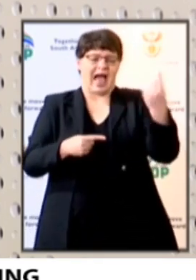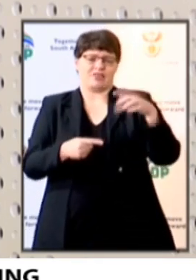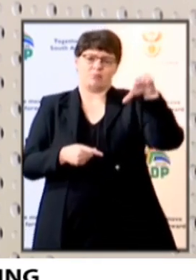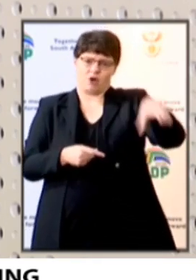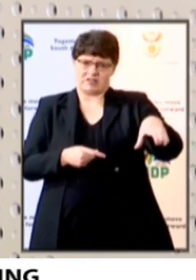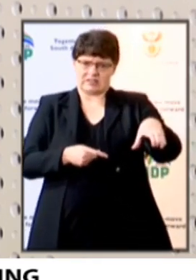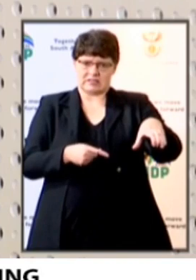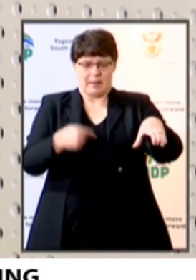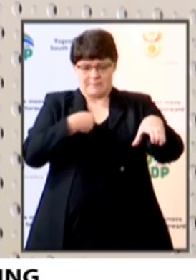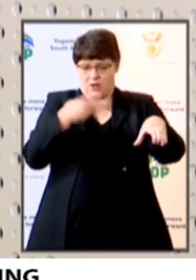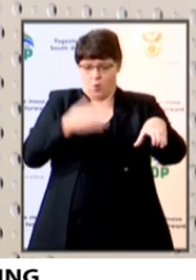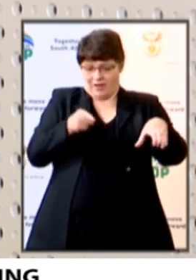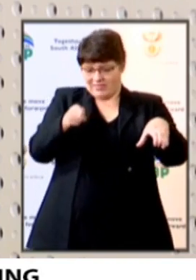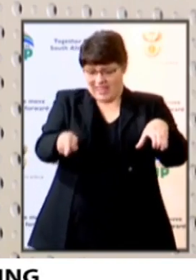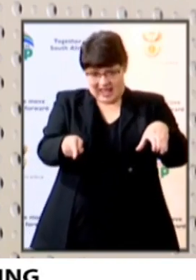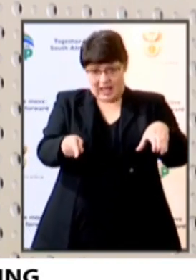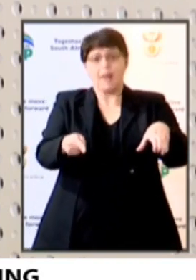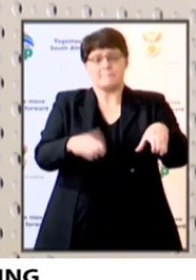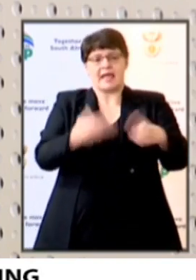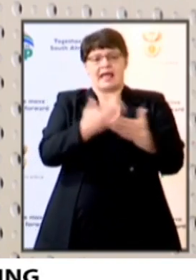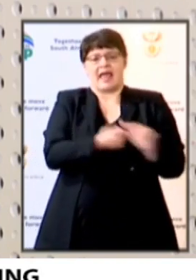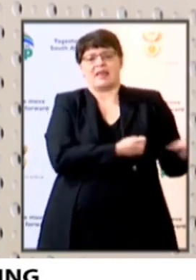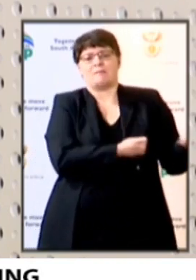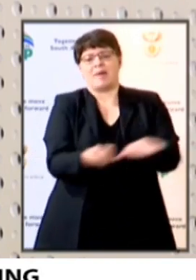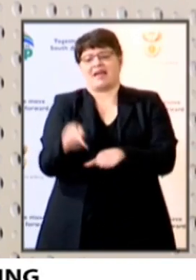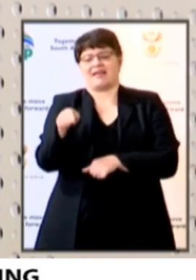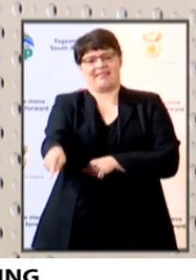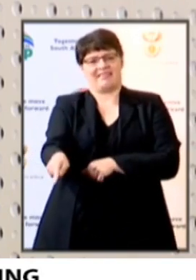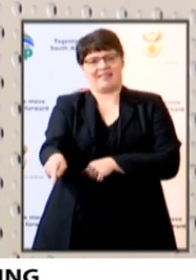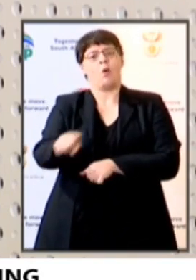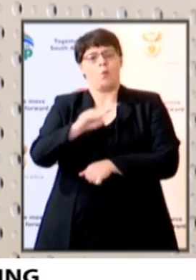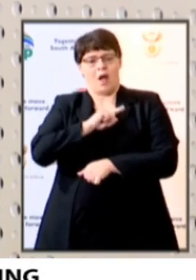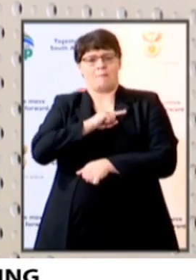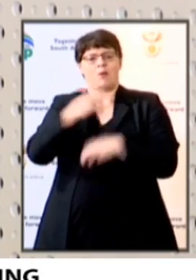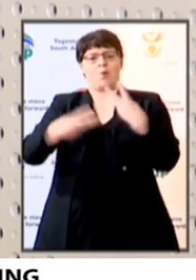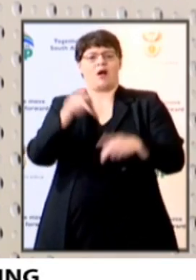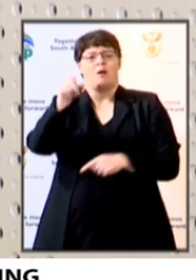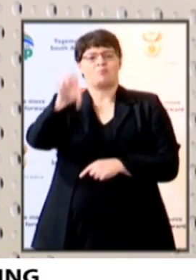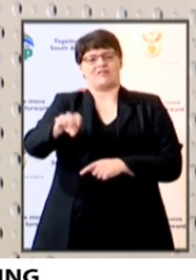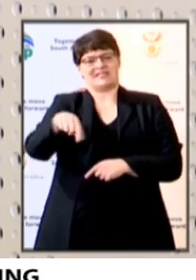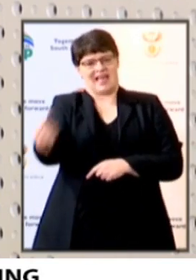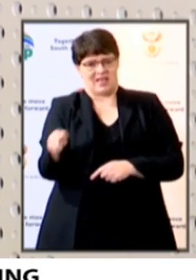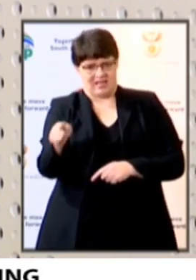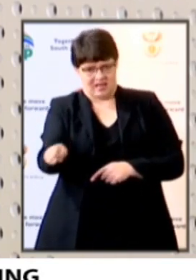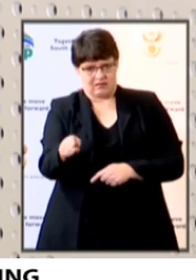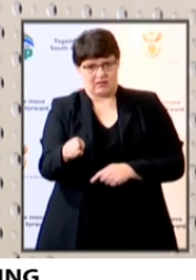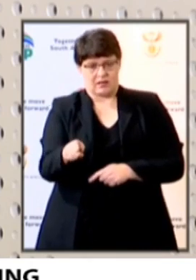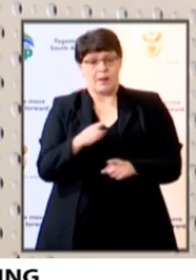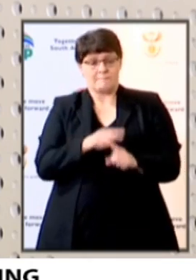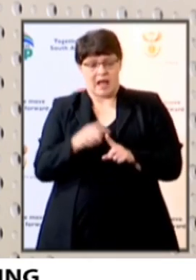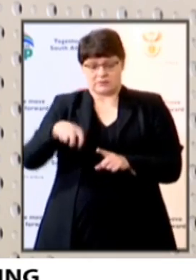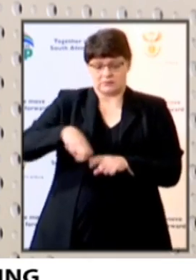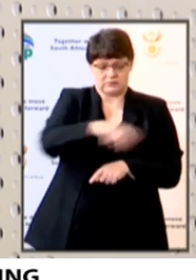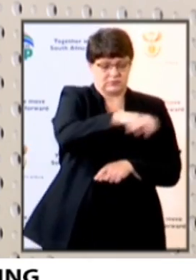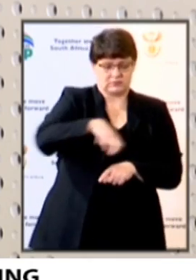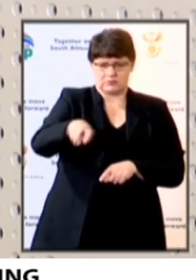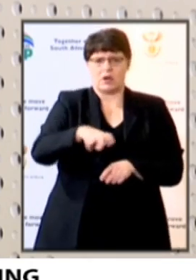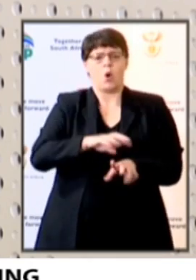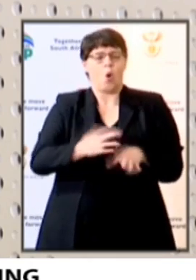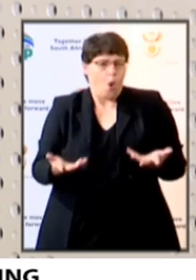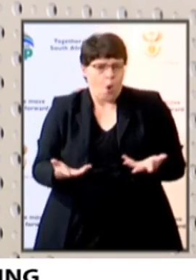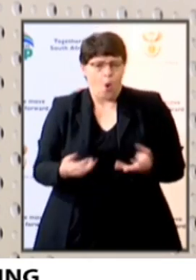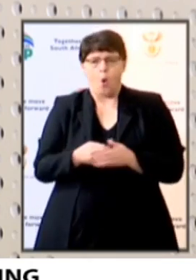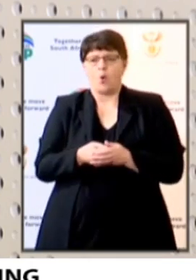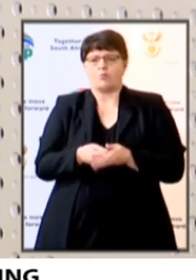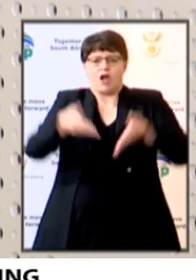if their sector is open or their company is open, or people going to funerals under